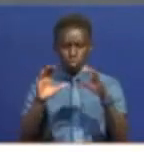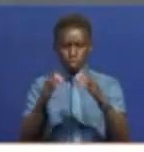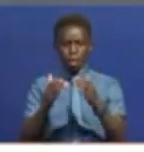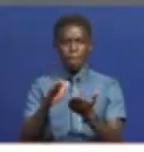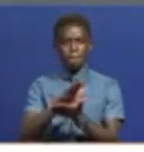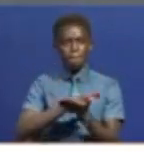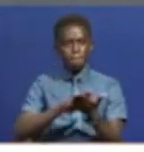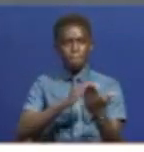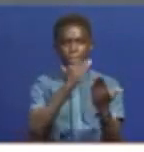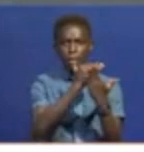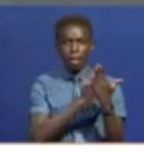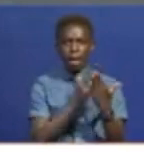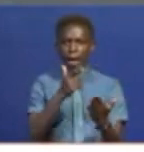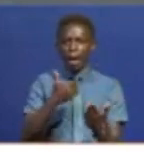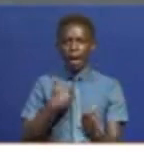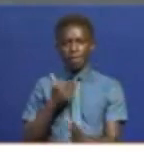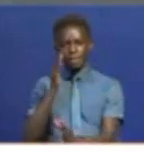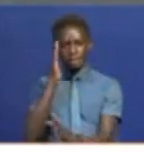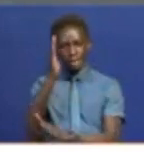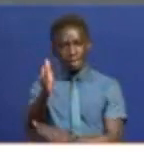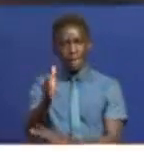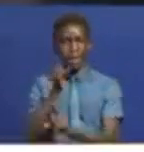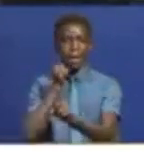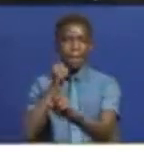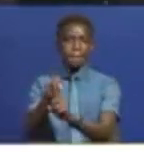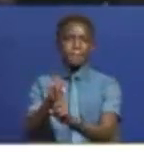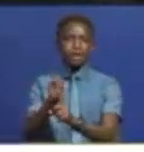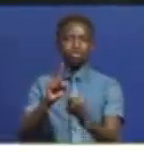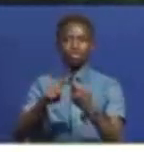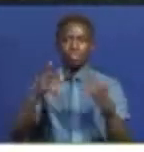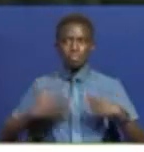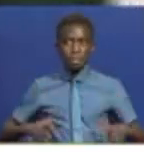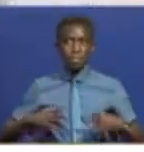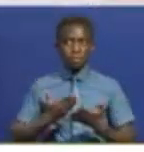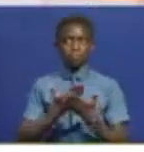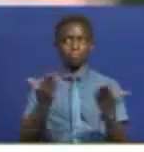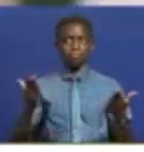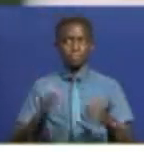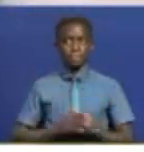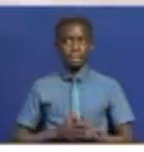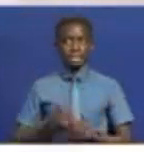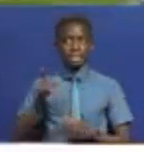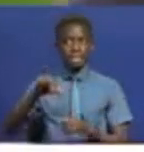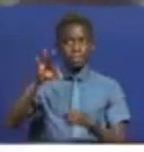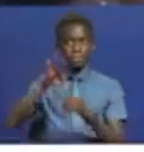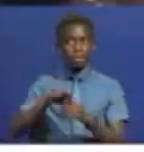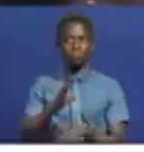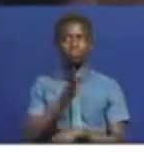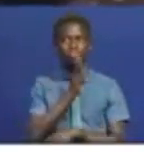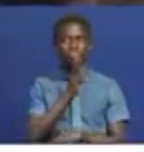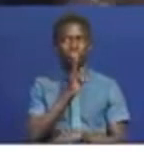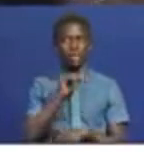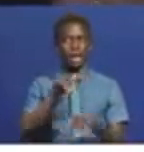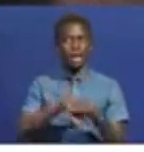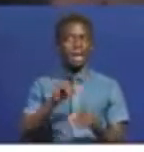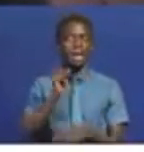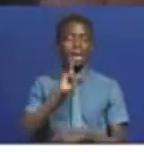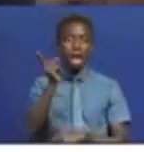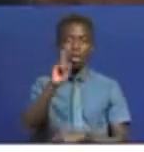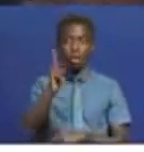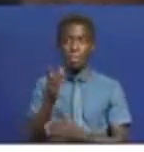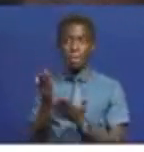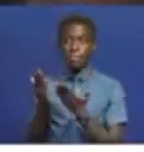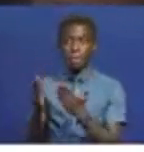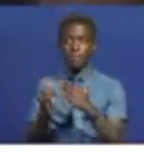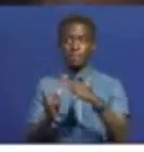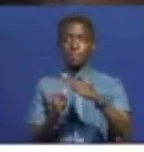a direct impact on their electorate. A cross-section of elected leaders who spoke during the launch of a Nairobi-based foundation aimed at